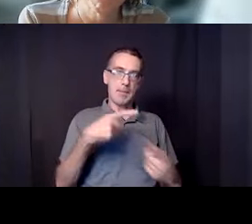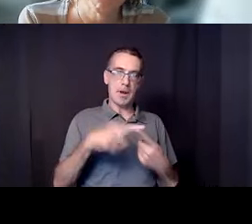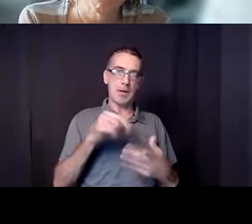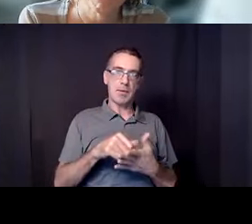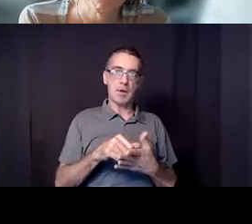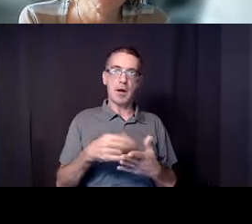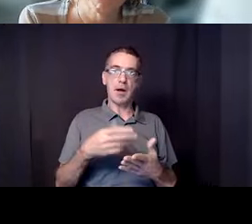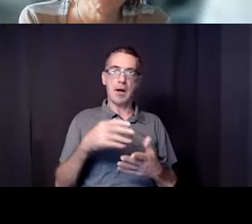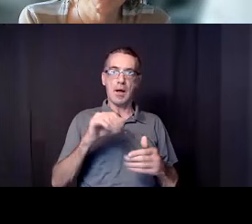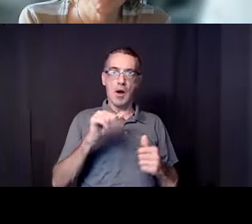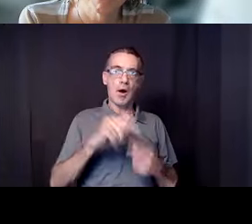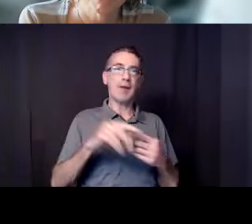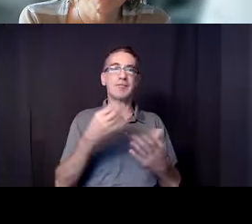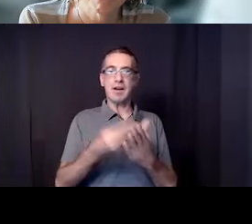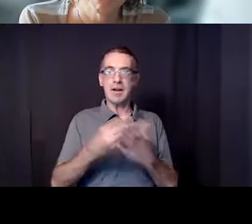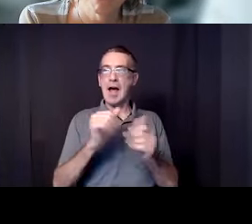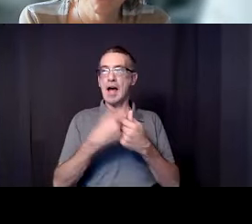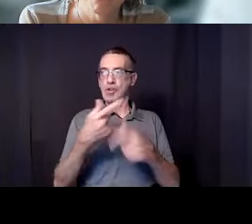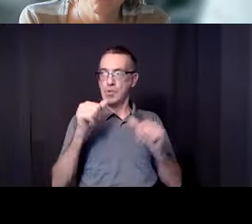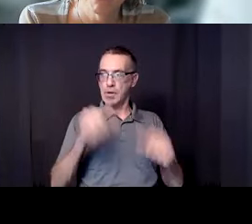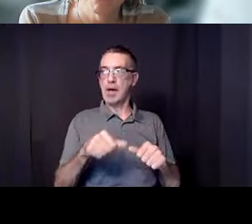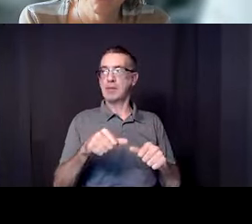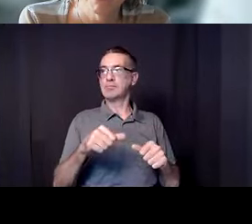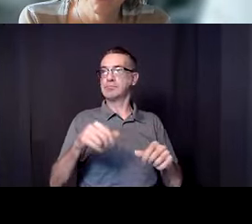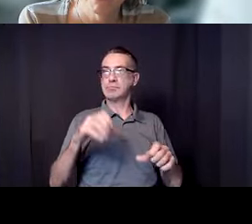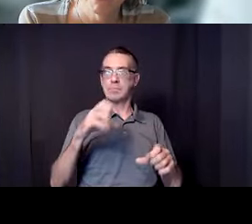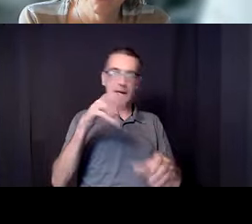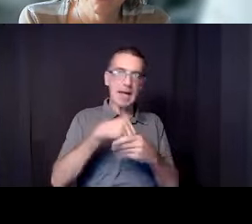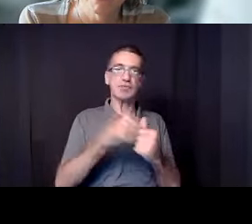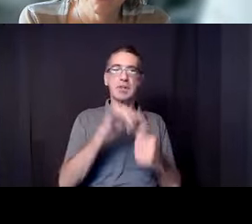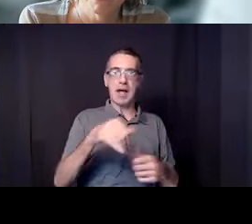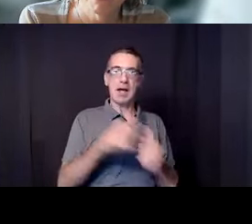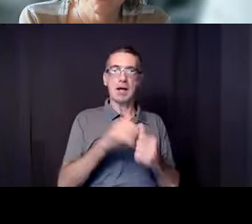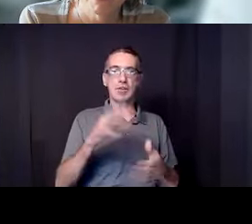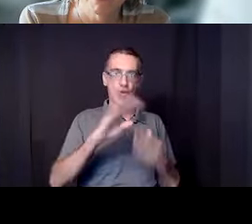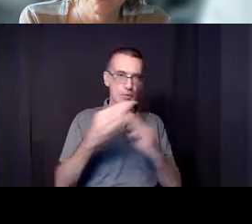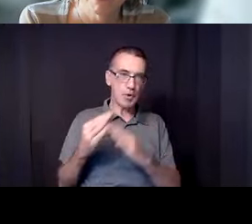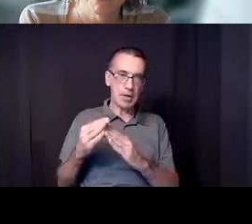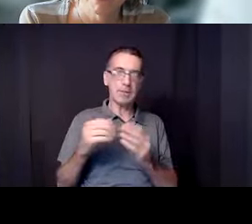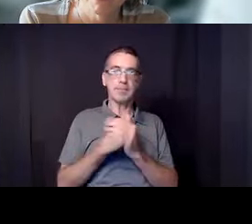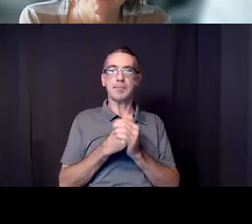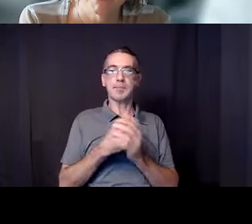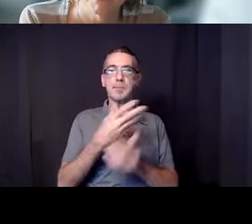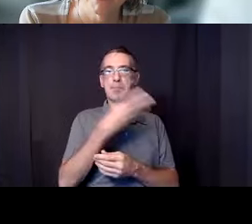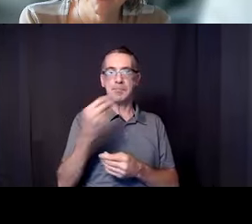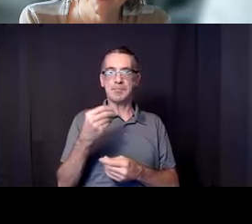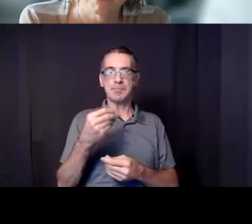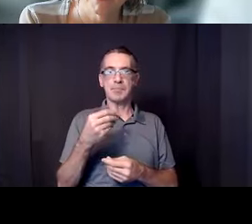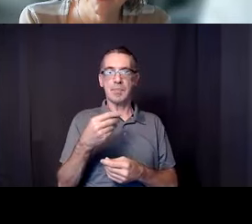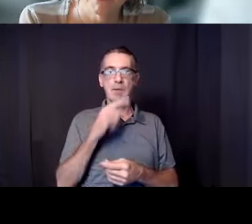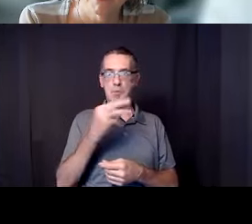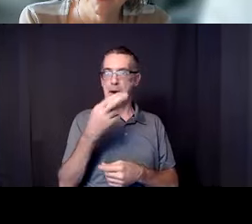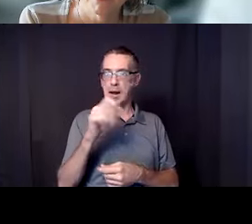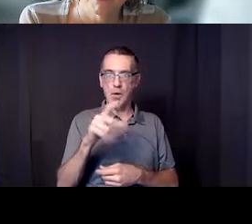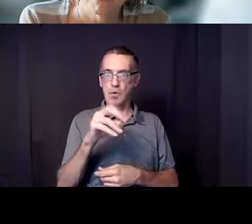ARPA funding and how you can potentially engage with that in your community. And I'm not sure if Michael or